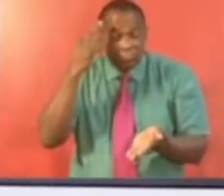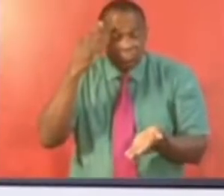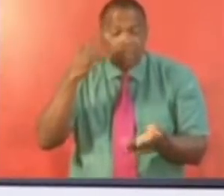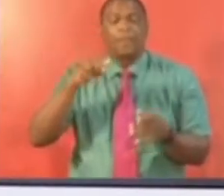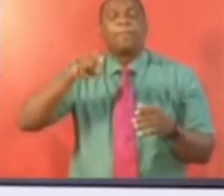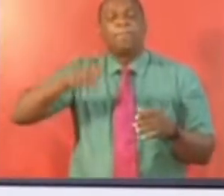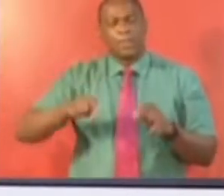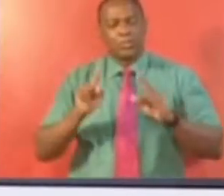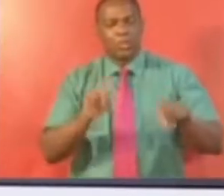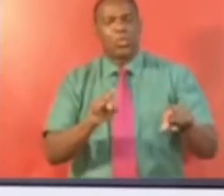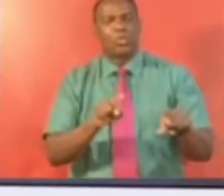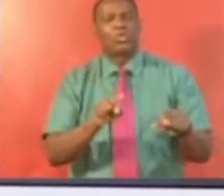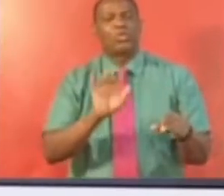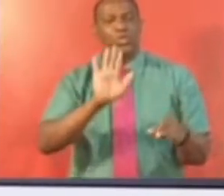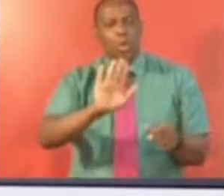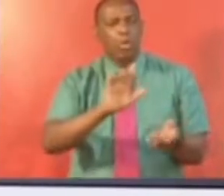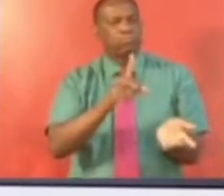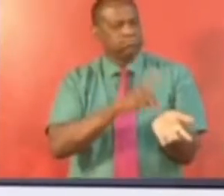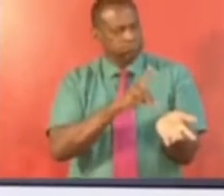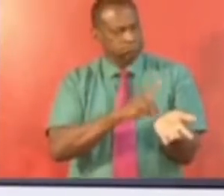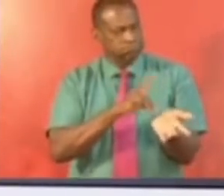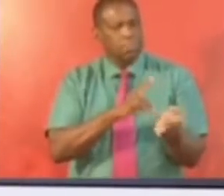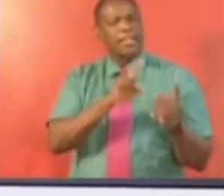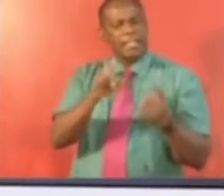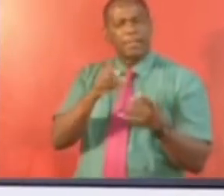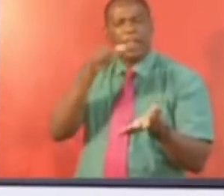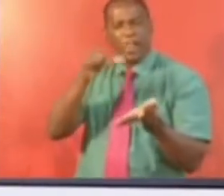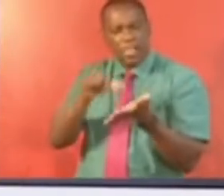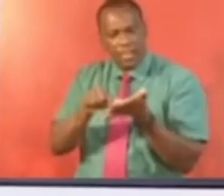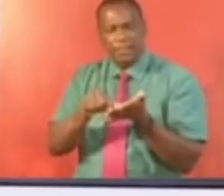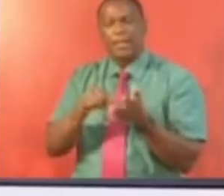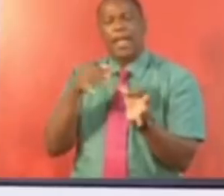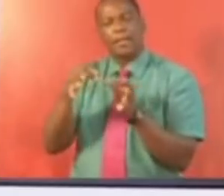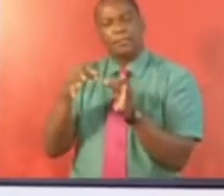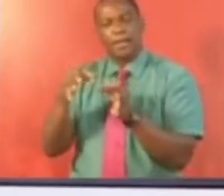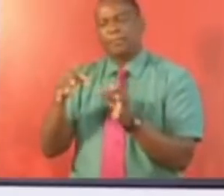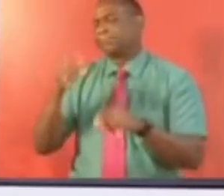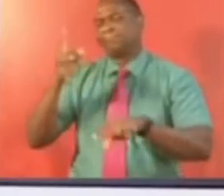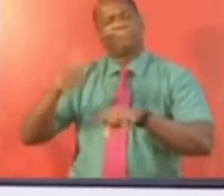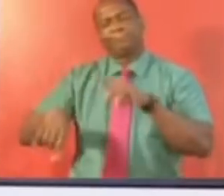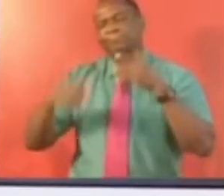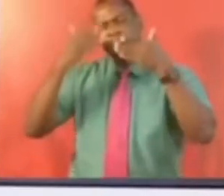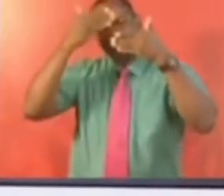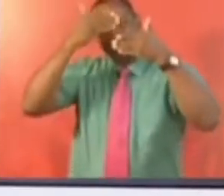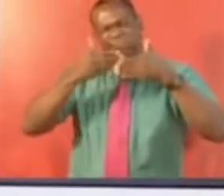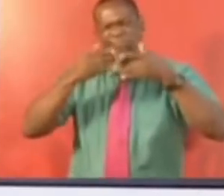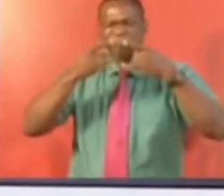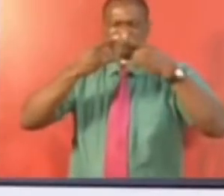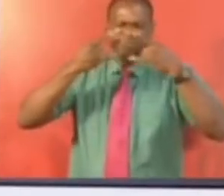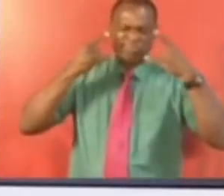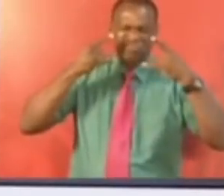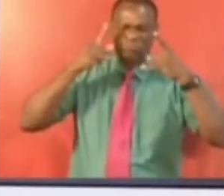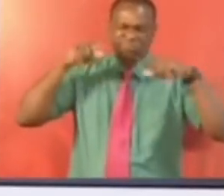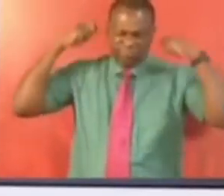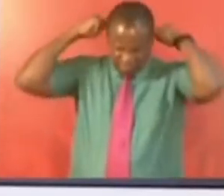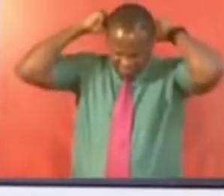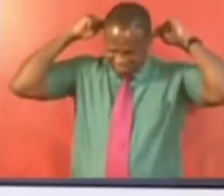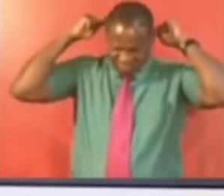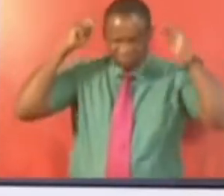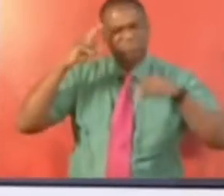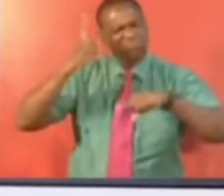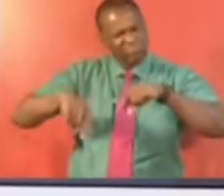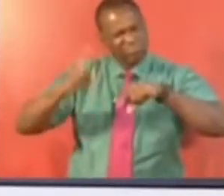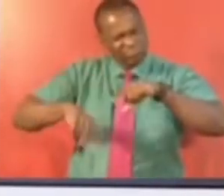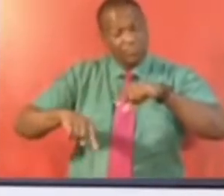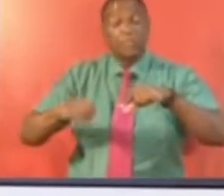medical physician, and they will have to issue a letter saying that you can't wear any of the three, and you should keep that on your person in the event that you're caught in a